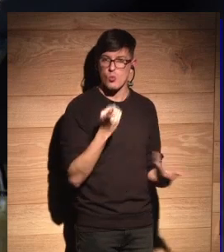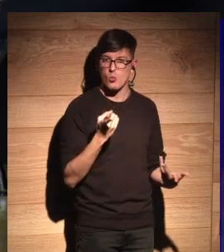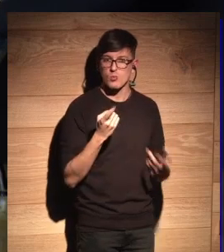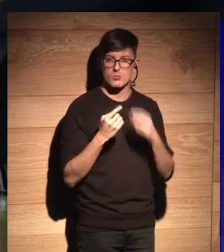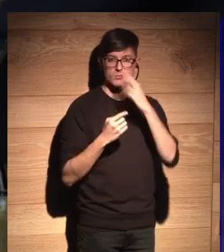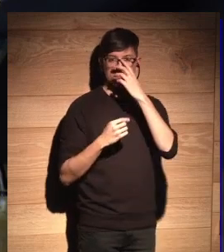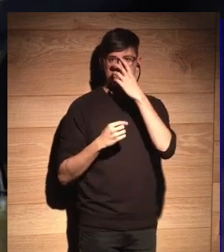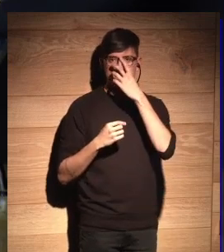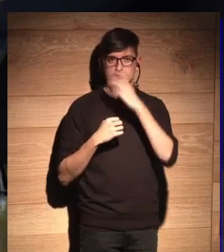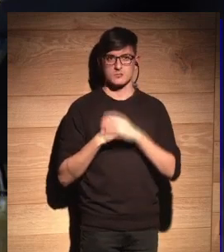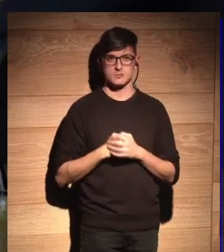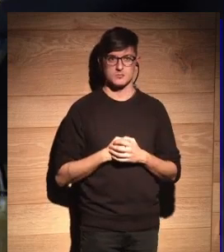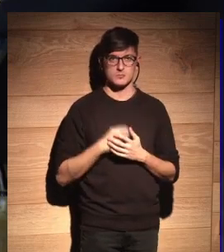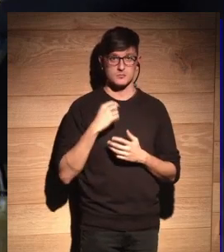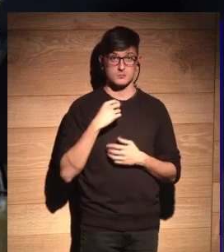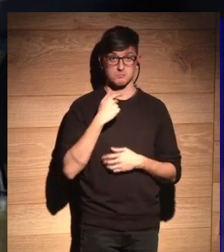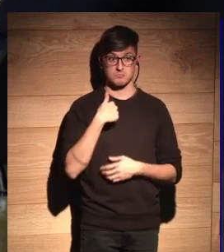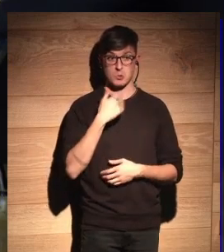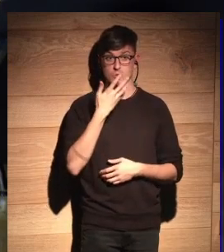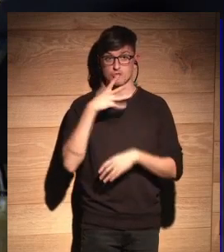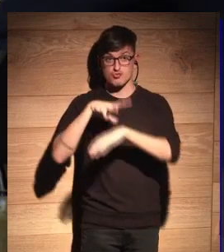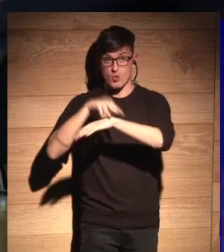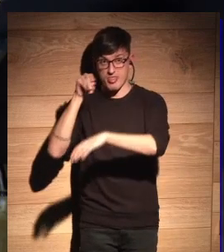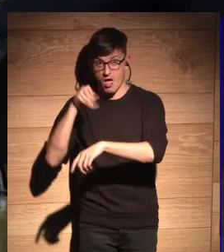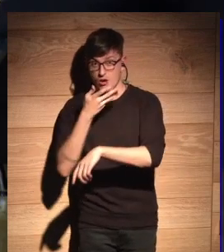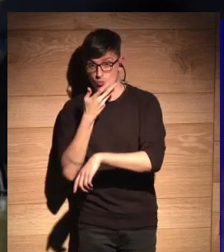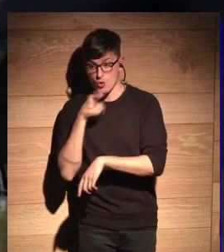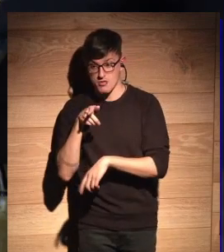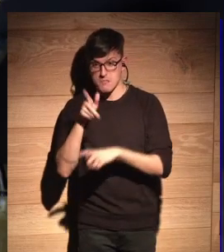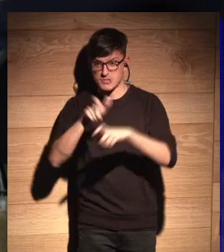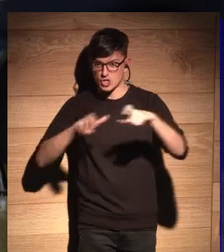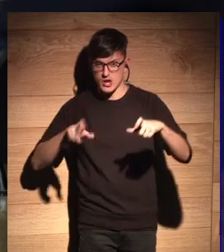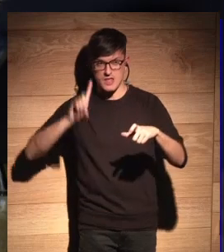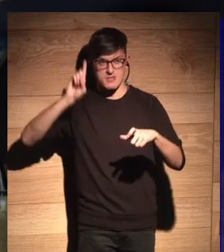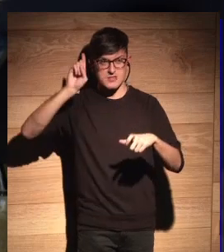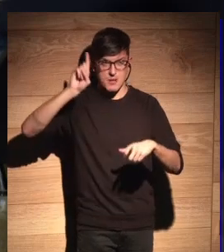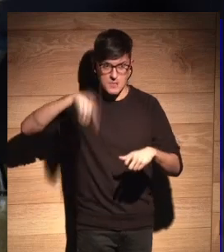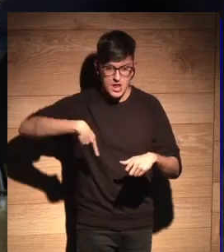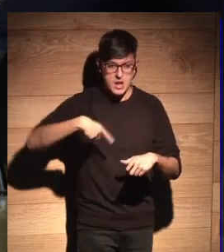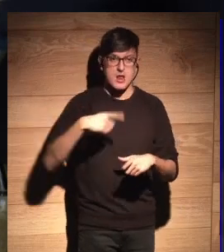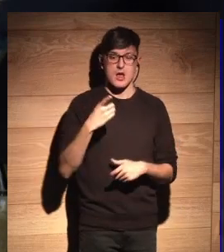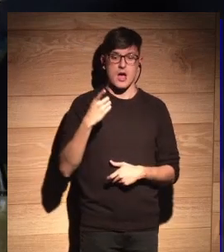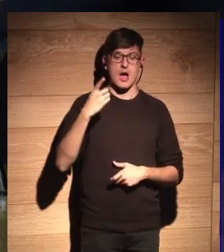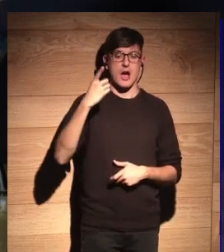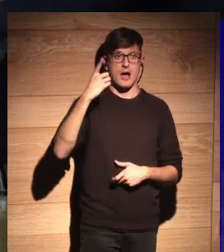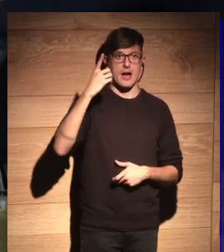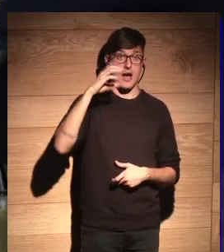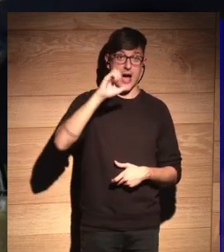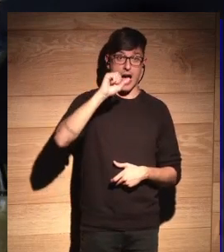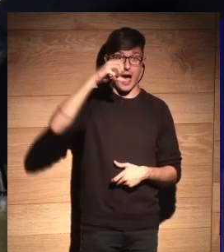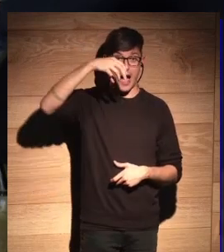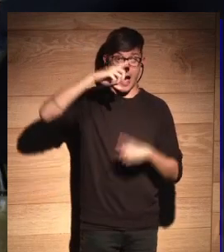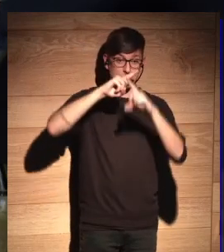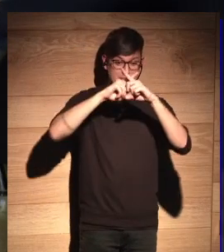met somebody in Sweden, a couple people in Amsterdam, and the seed of photography was kind